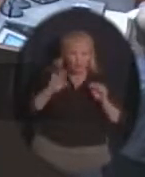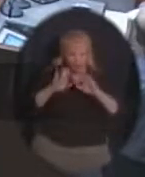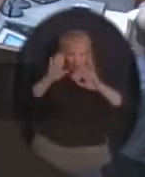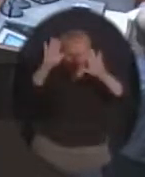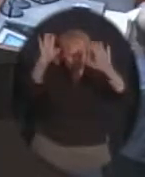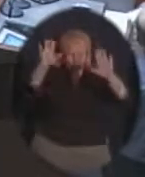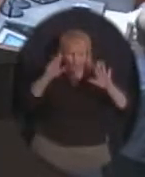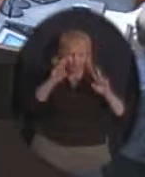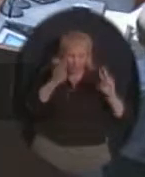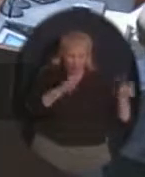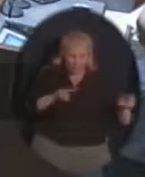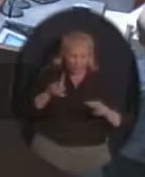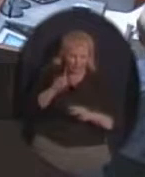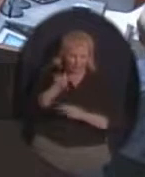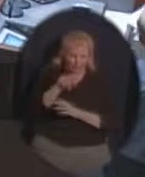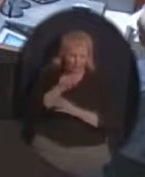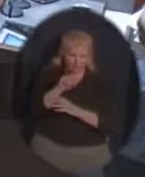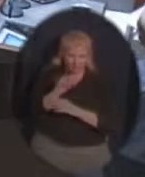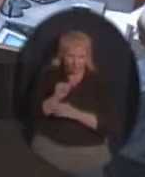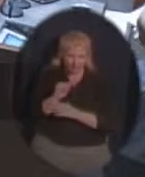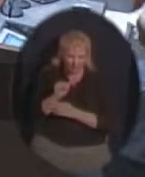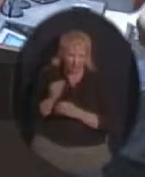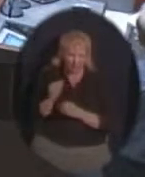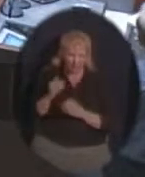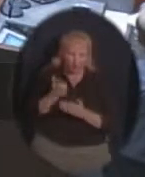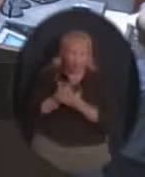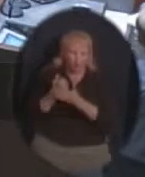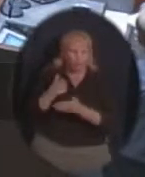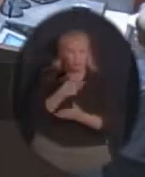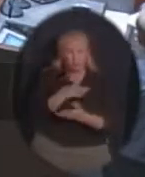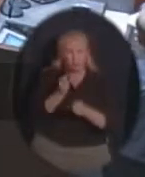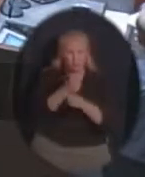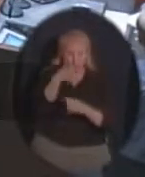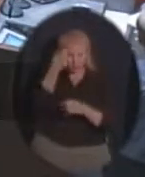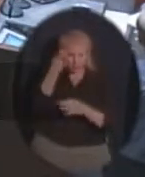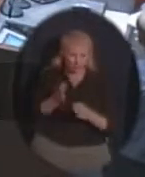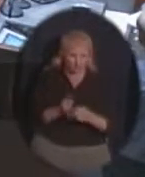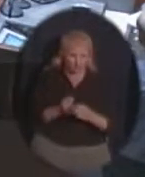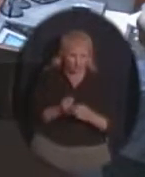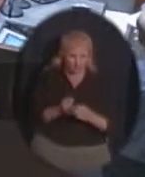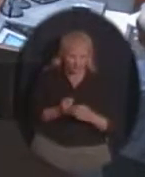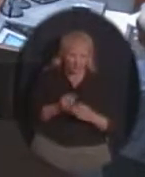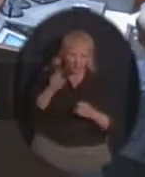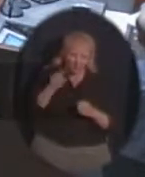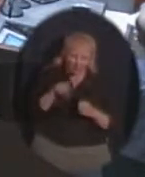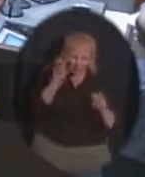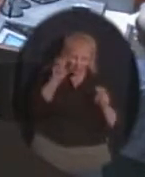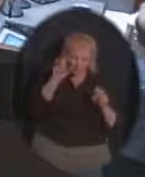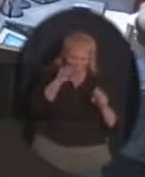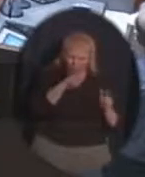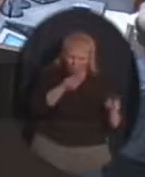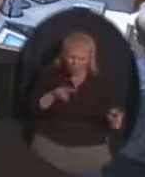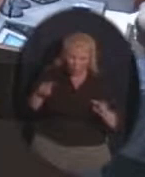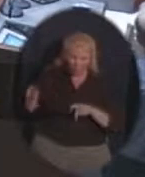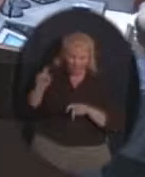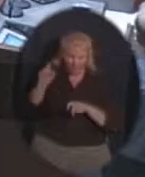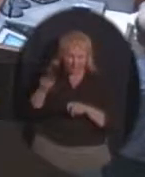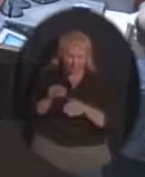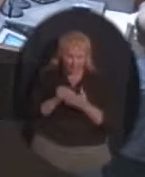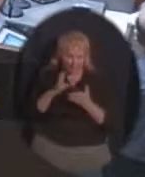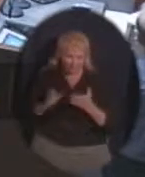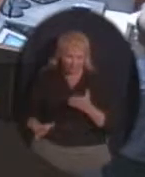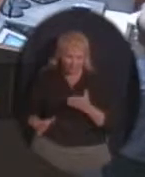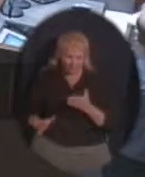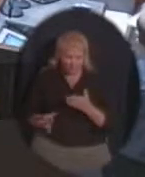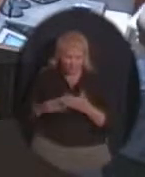which drives decisions. And that data also says, let's take a look at the needs of those students in flexible grouping and differentiation